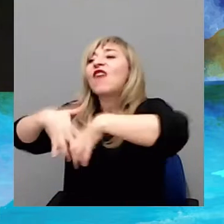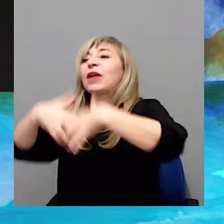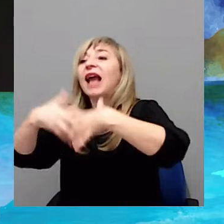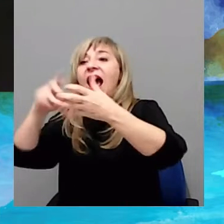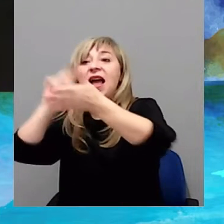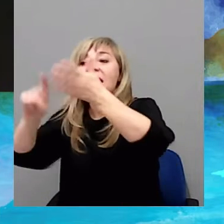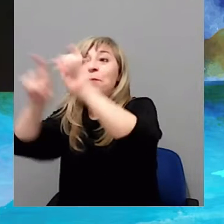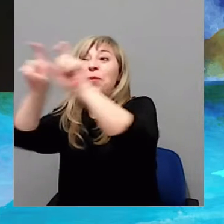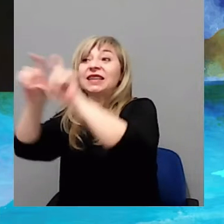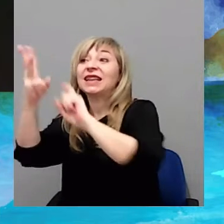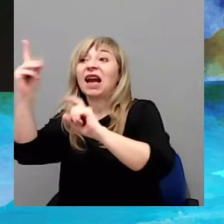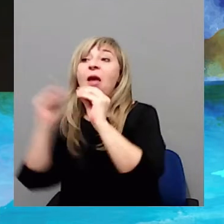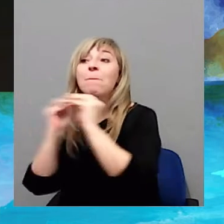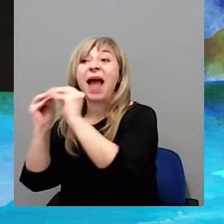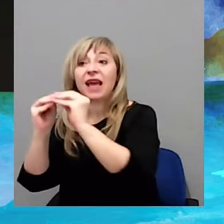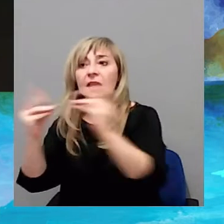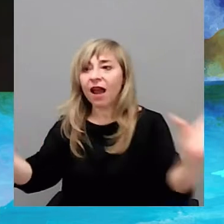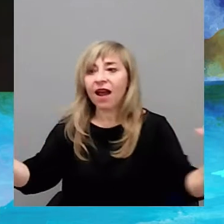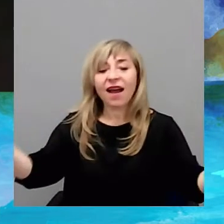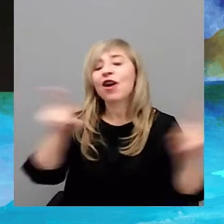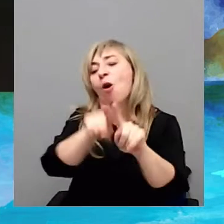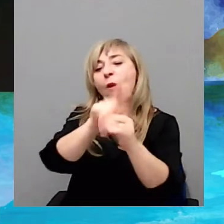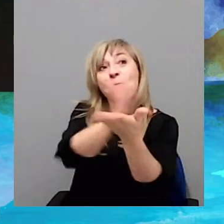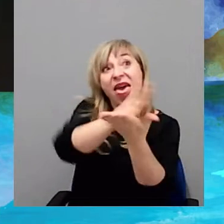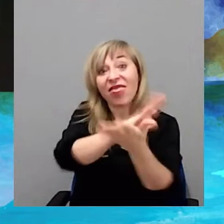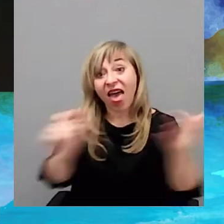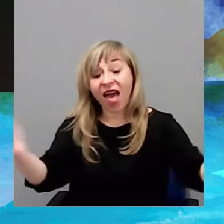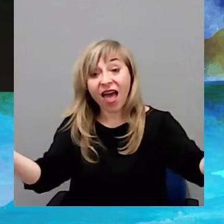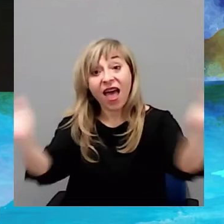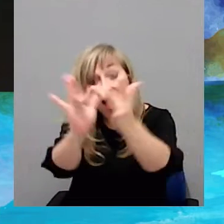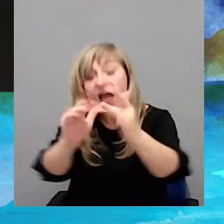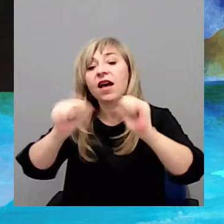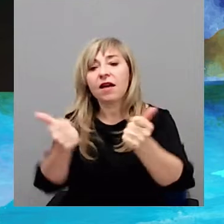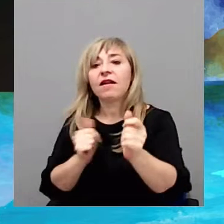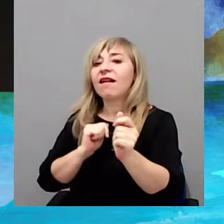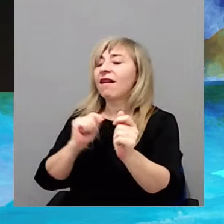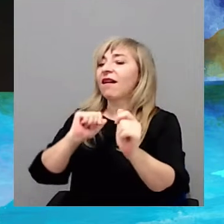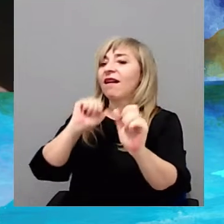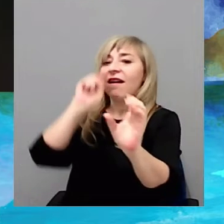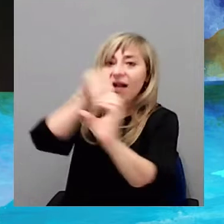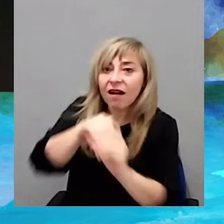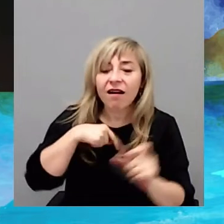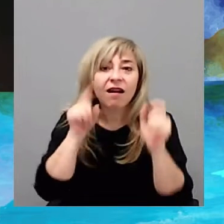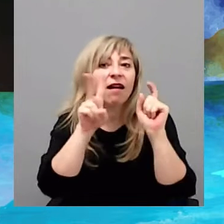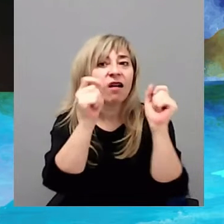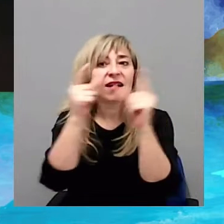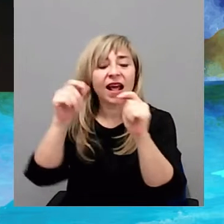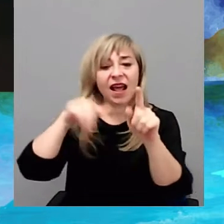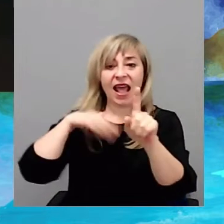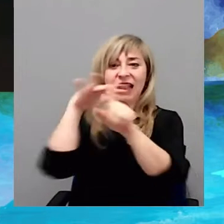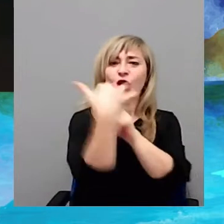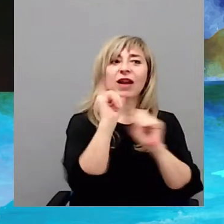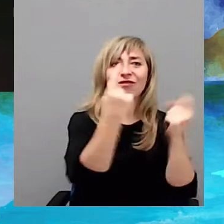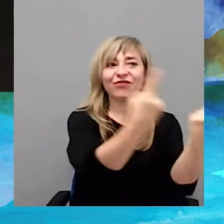in 3D. And that's when we met, and we saw that there was a lot of needs of